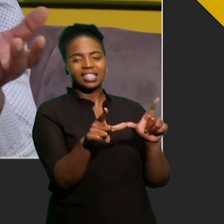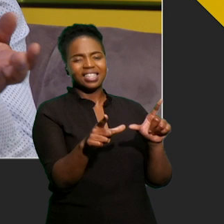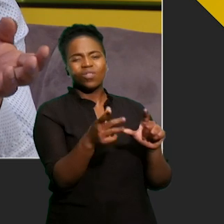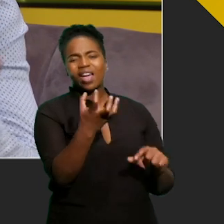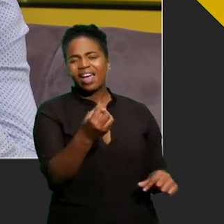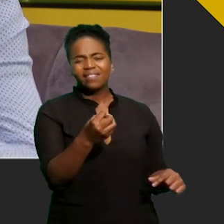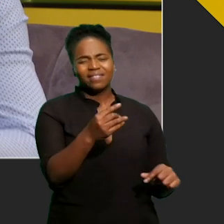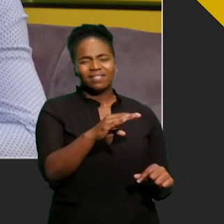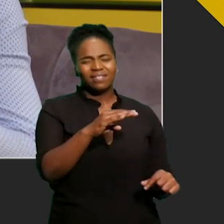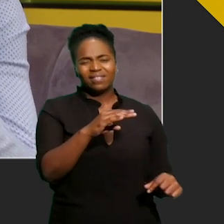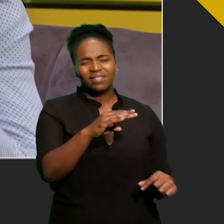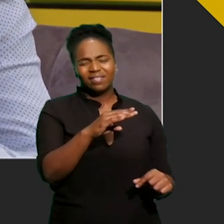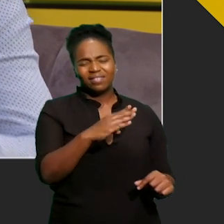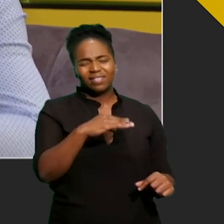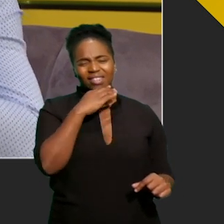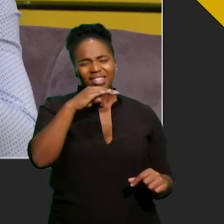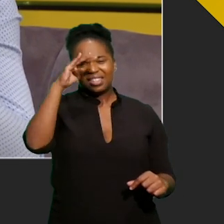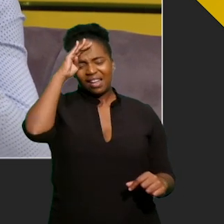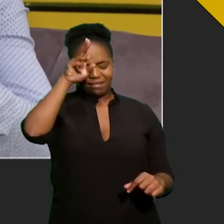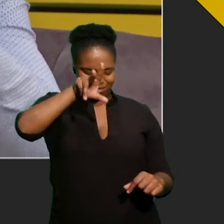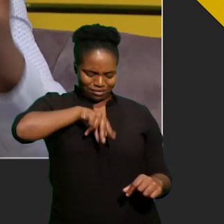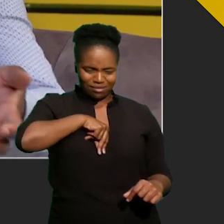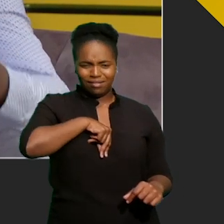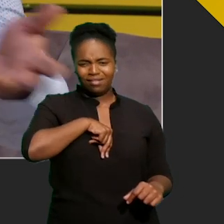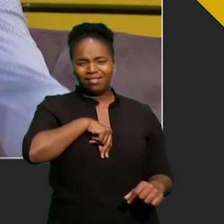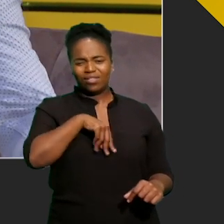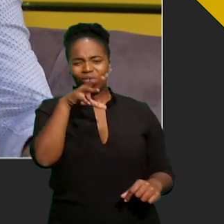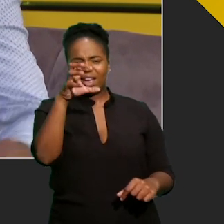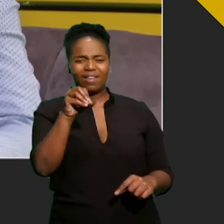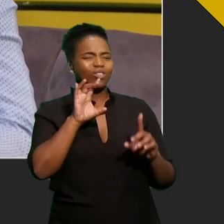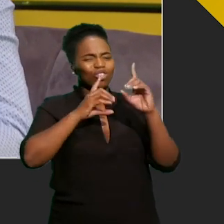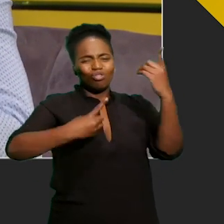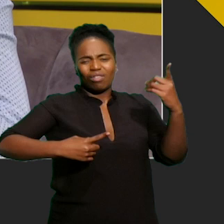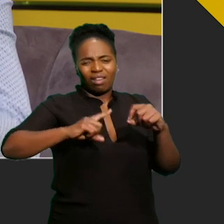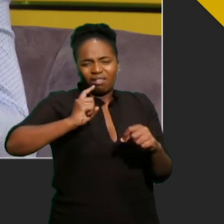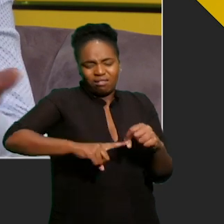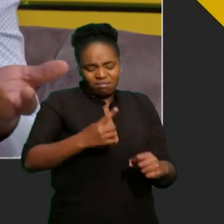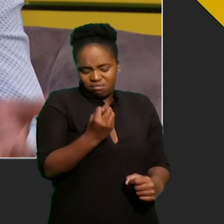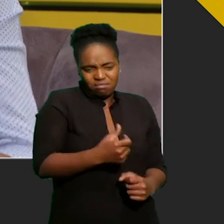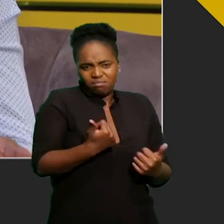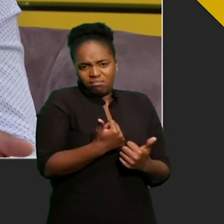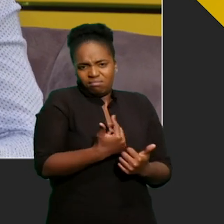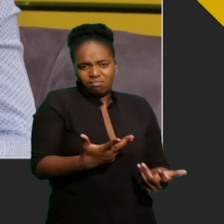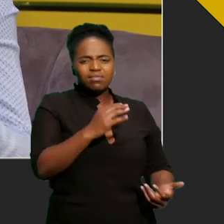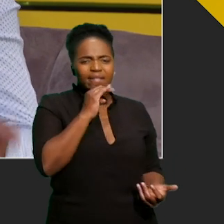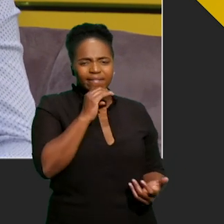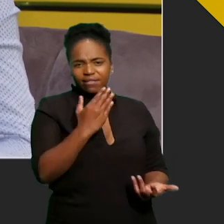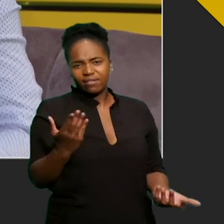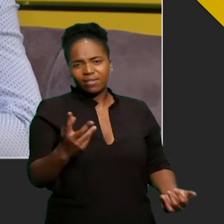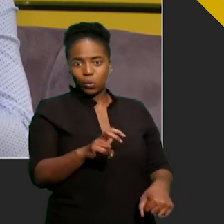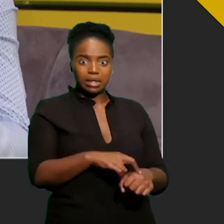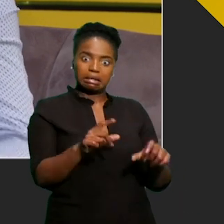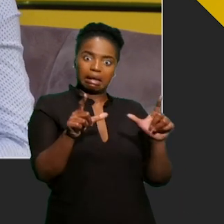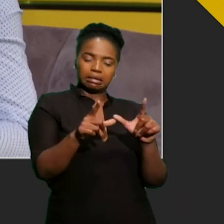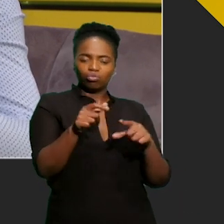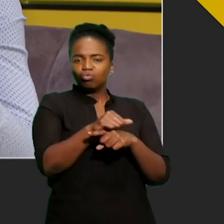enough, you know, press cards. You have your degree, your journalism degree, which is, I think, is also enough that you are a